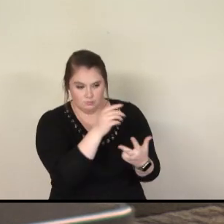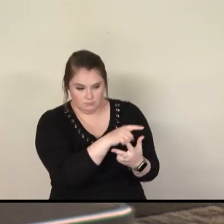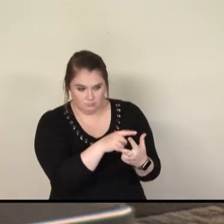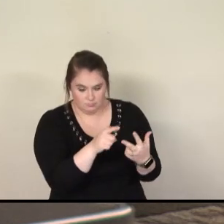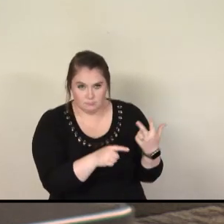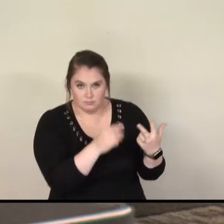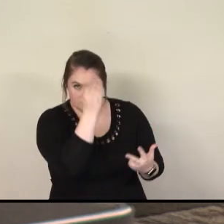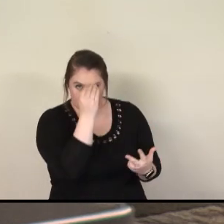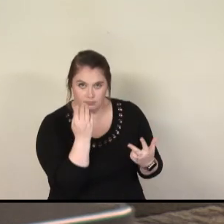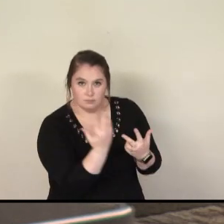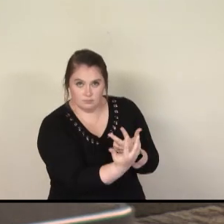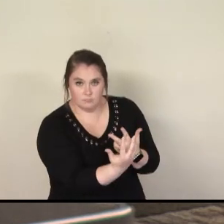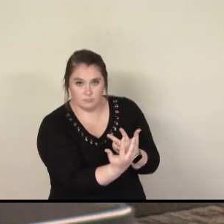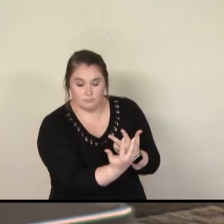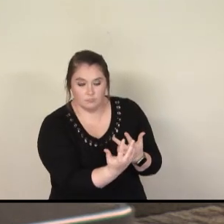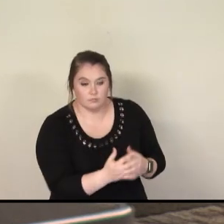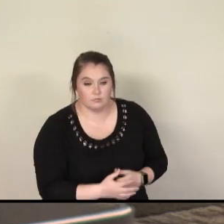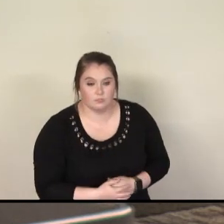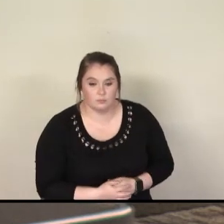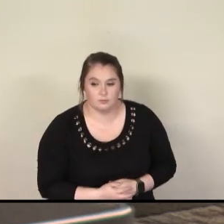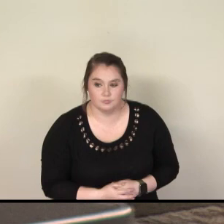the